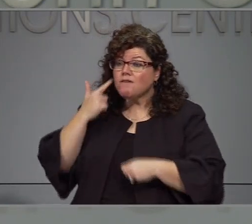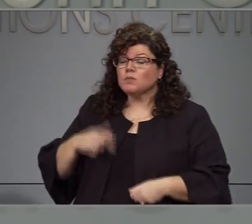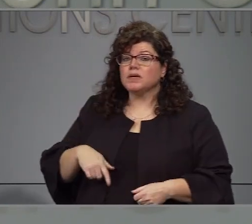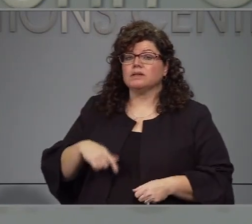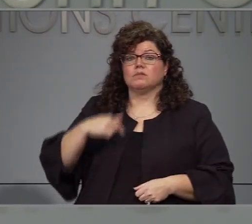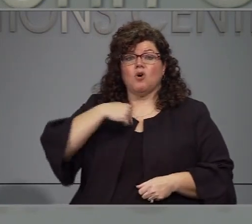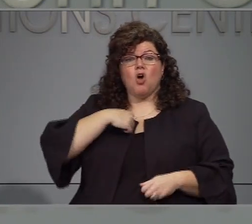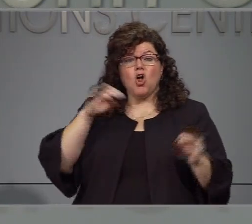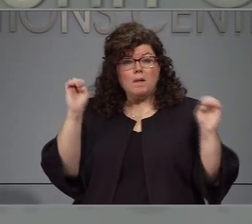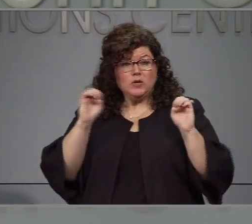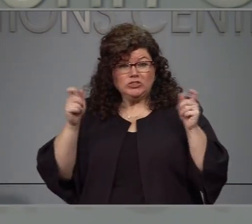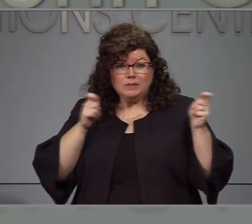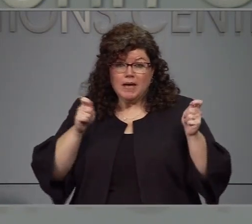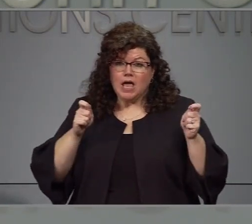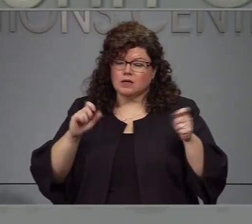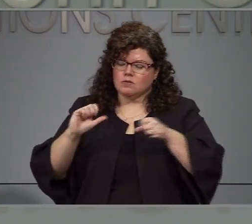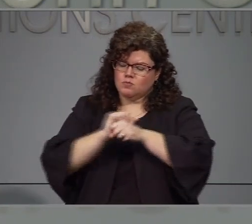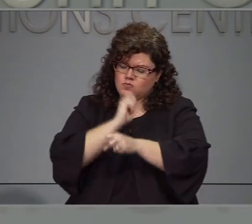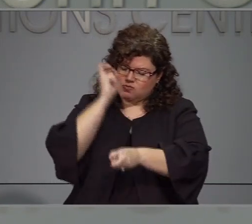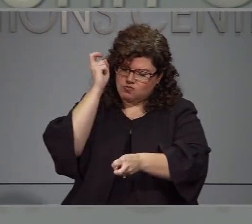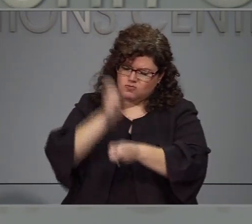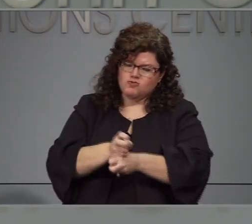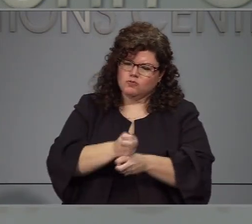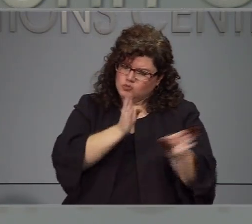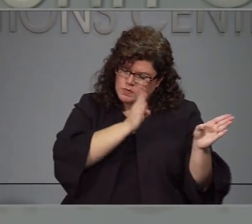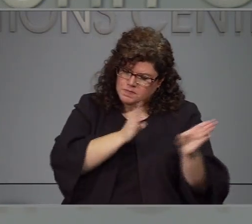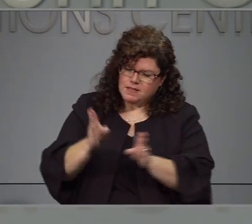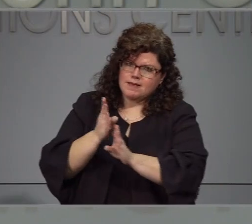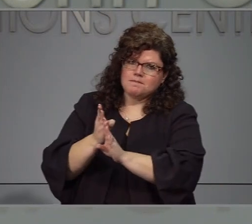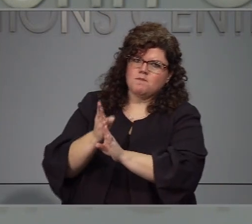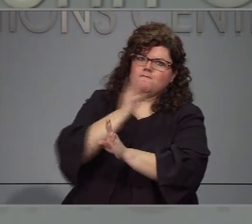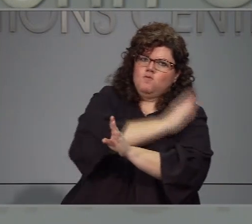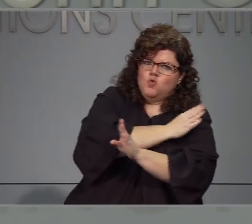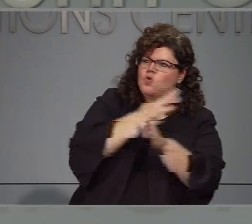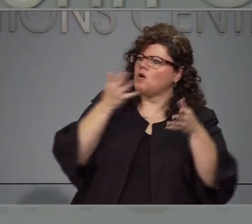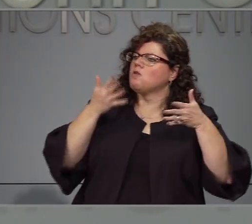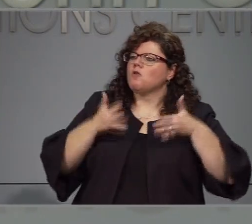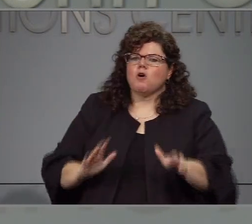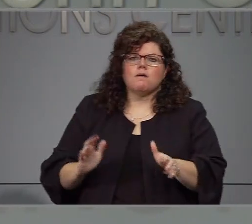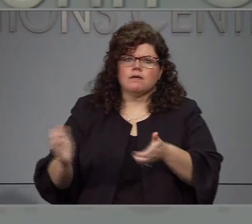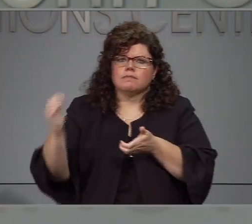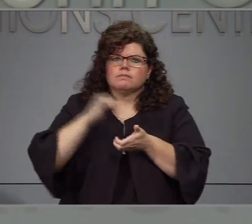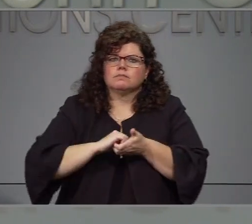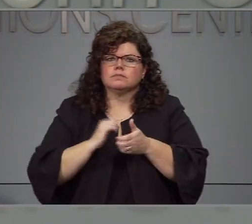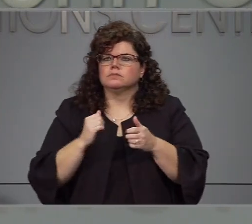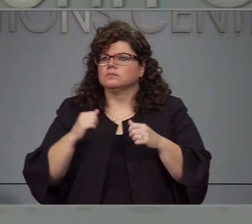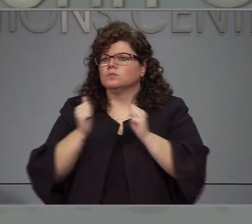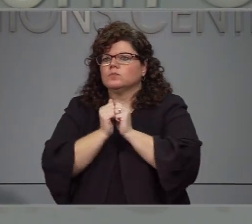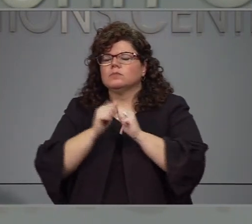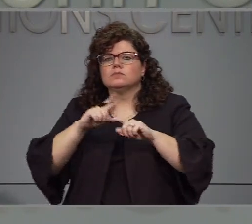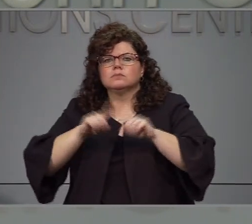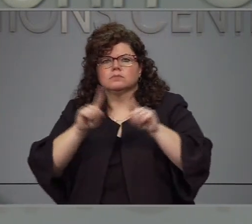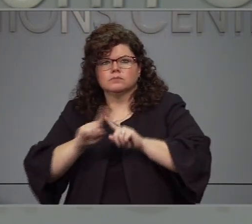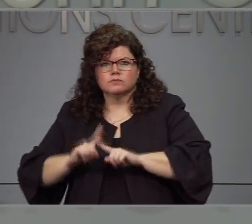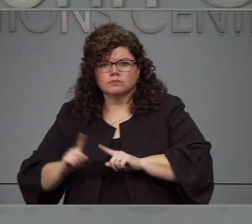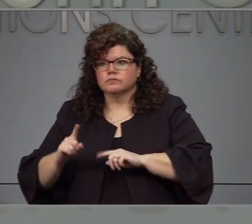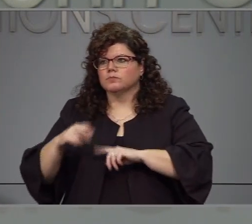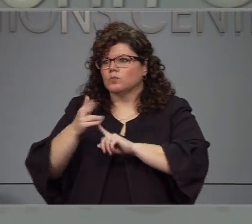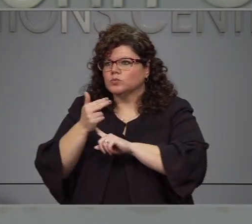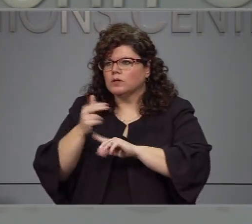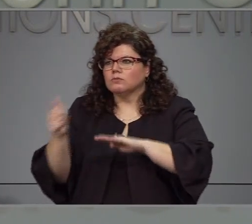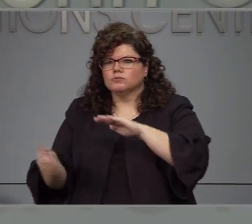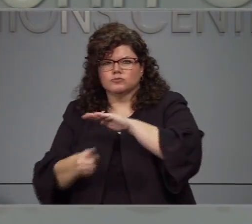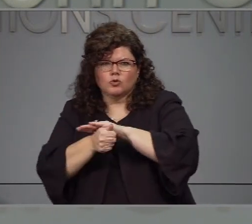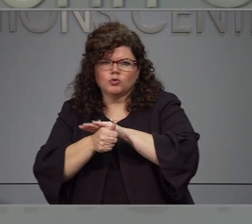management people, have worked very hard to identify a number of places where people can go, recognizing that we're going